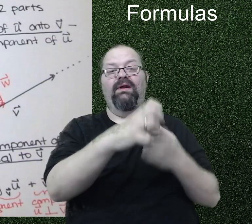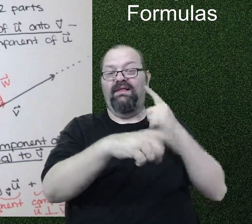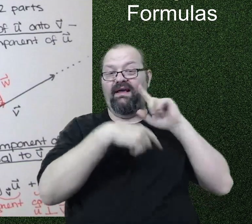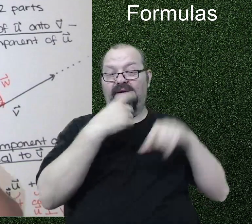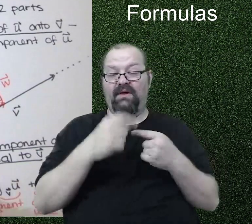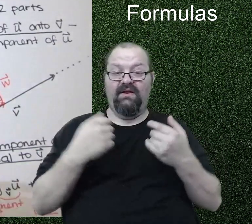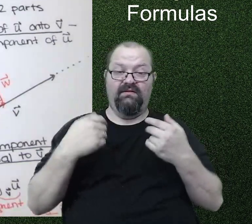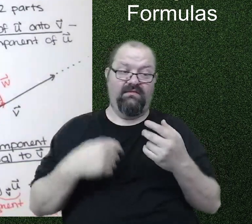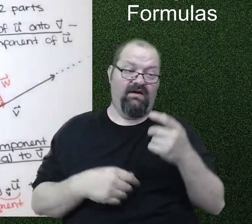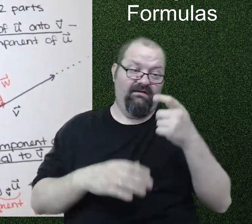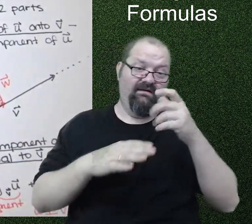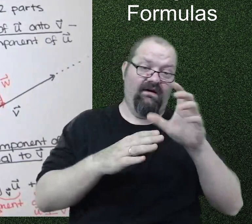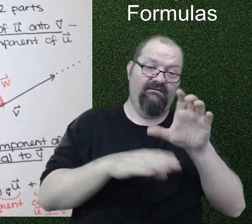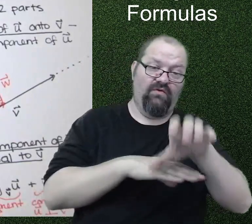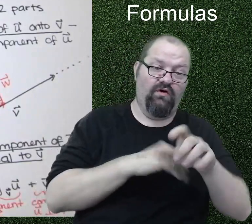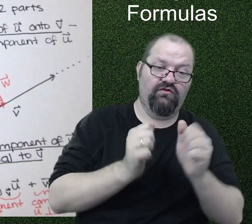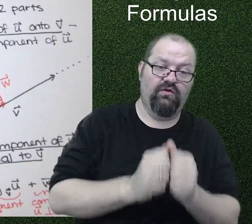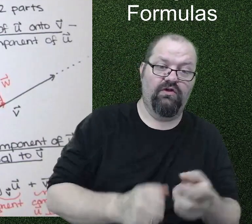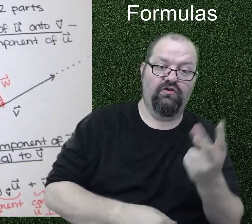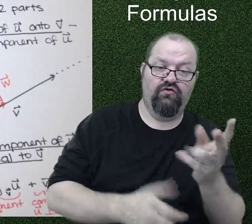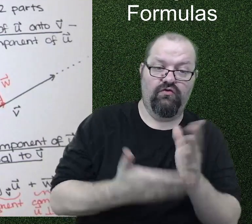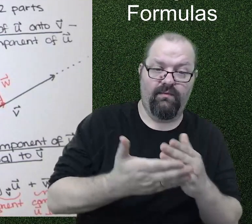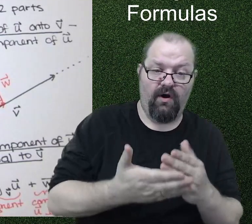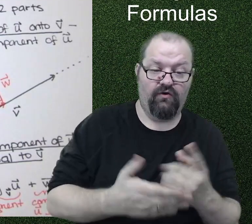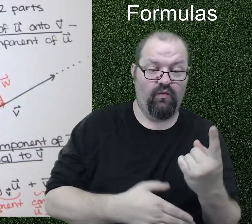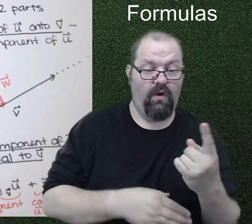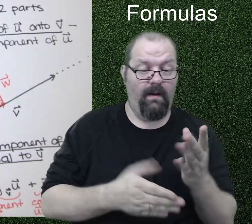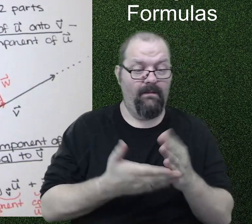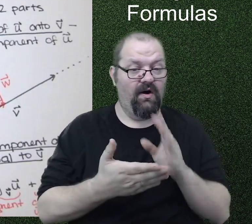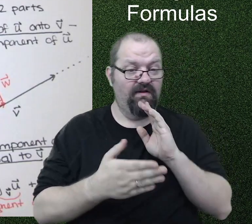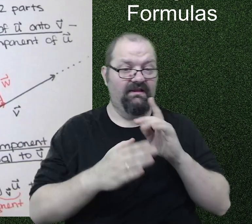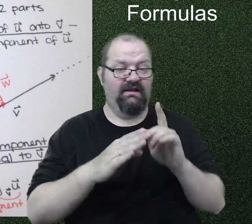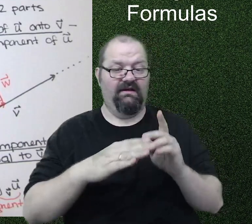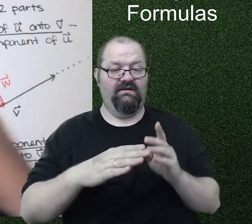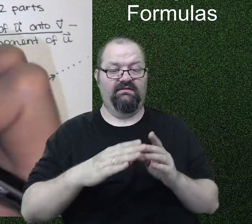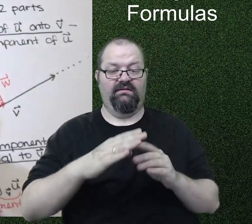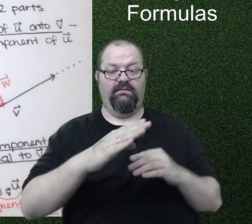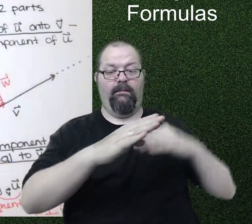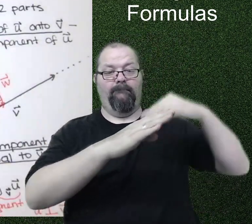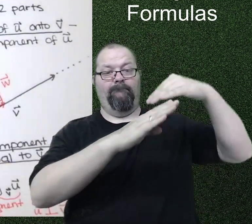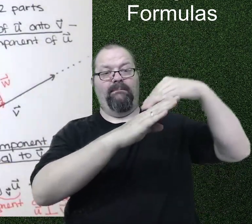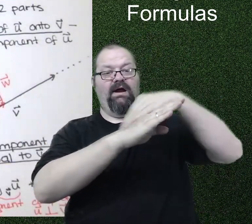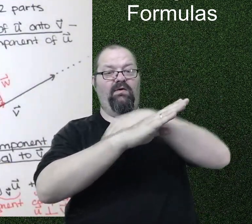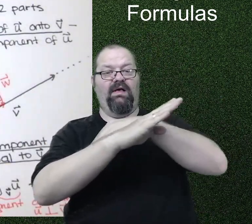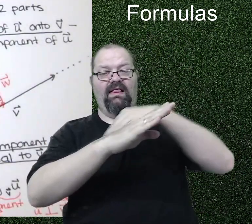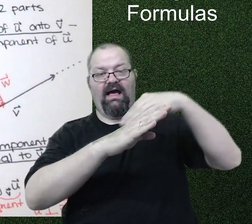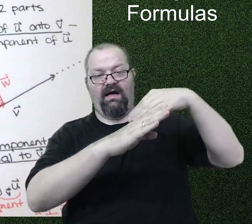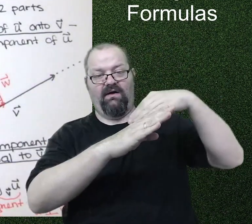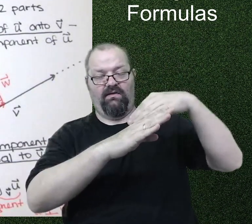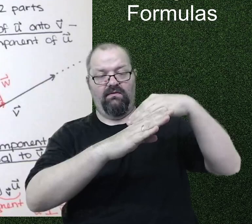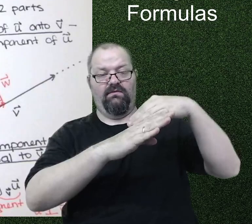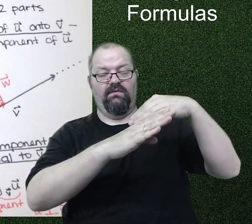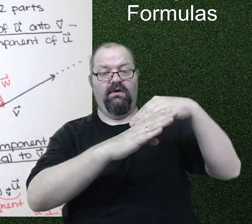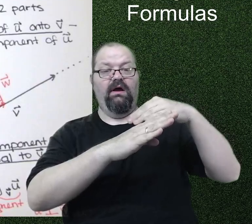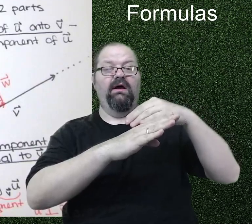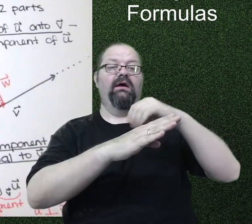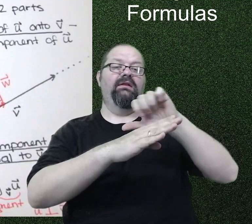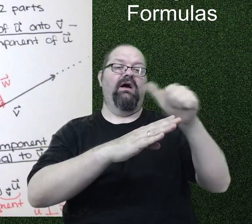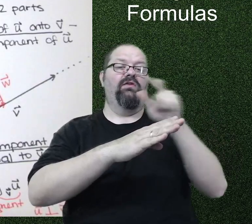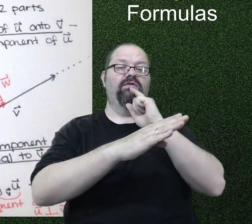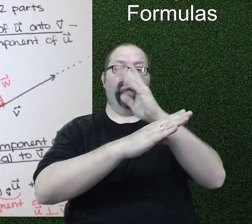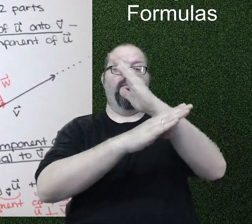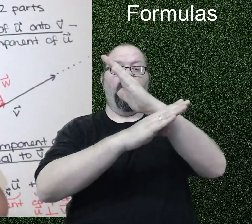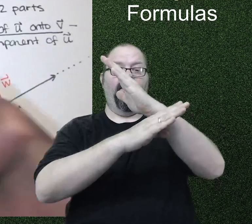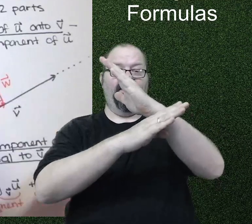two parts. One part that's parallel to the ramp and another part that's perpendicular to the